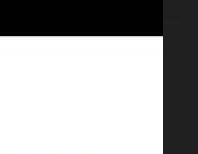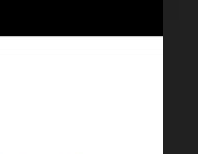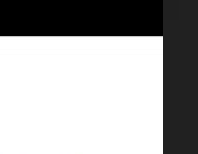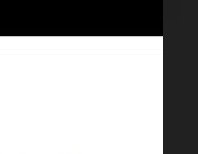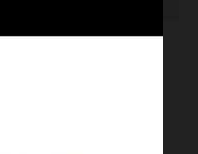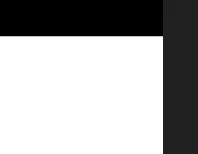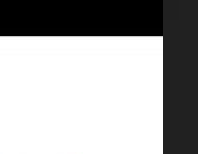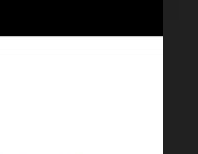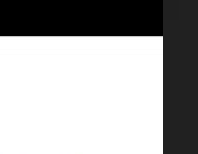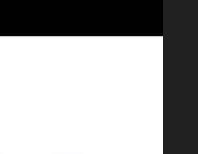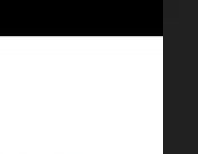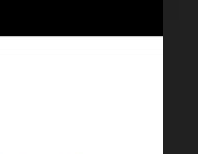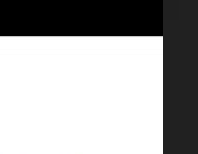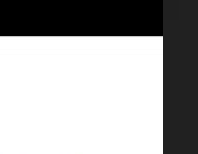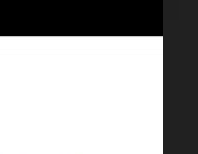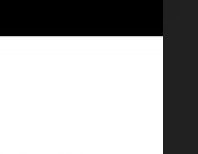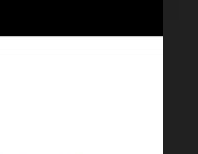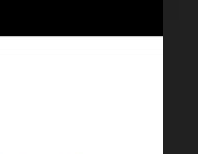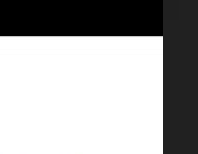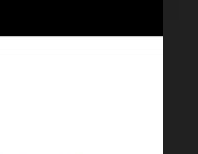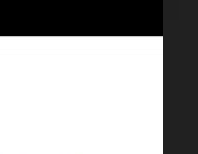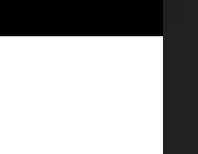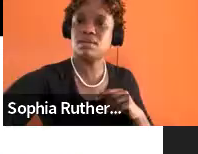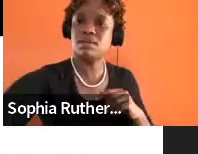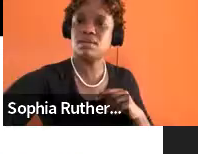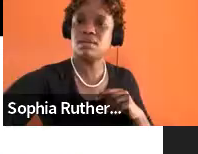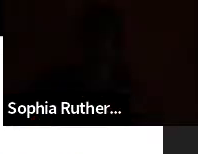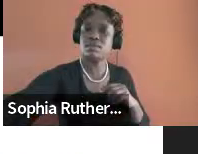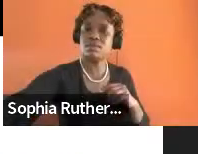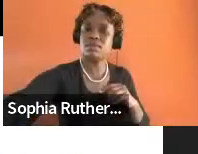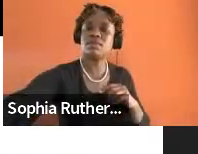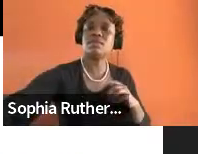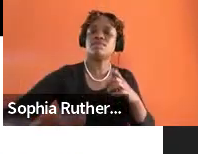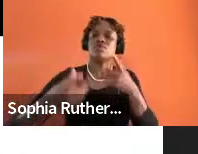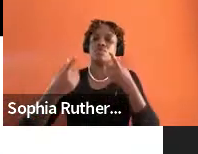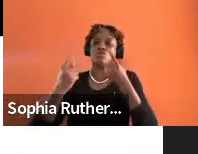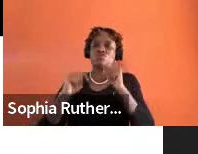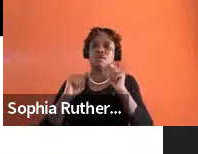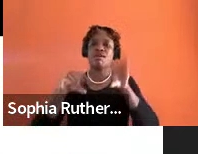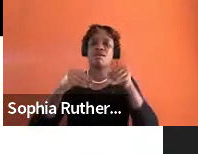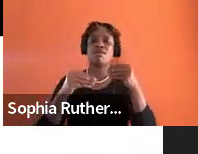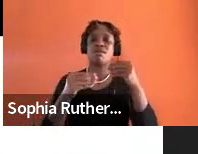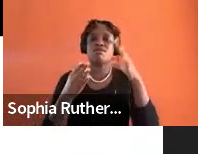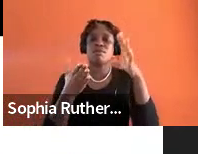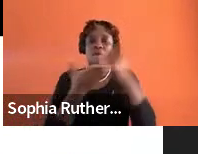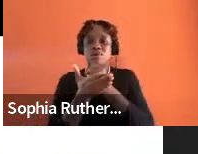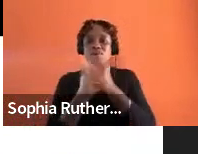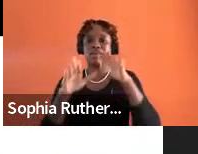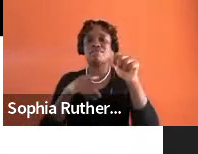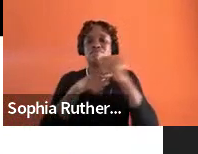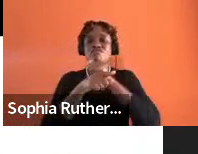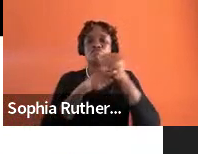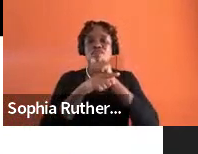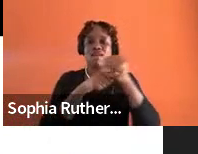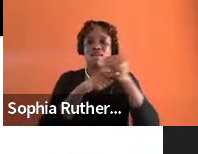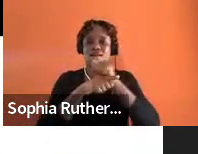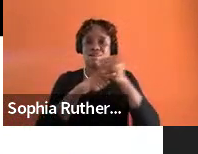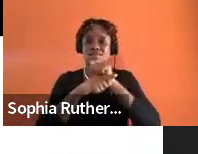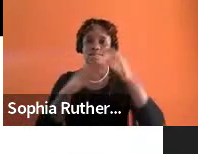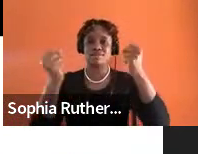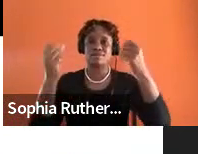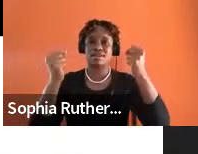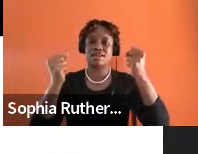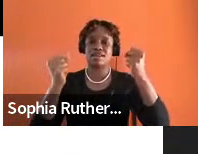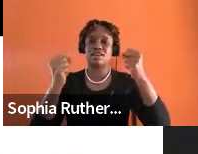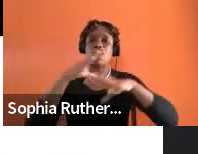they have more opportunities to practice their signing outside of the clinic. And also, if you pay attention